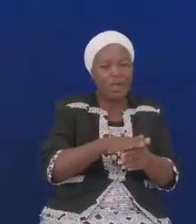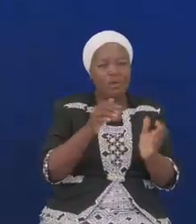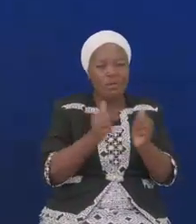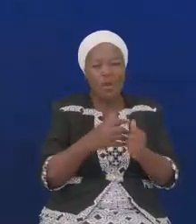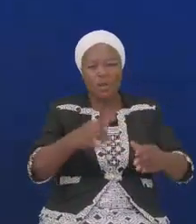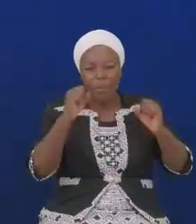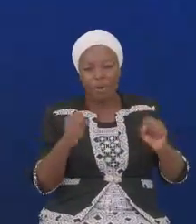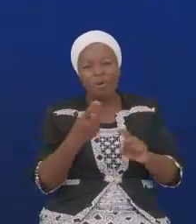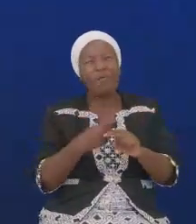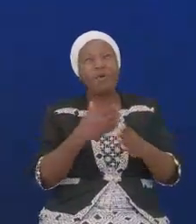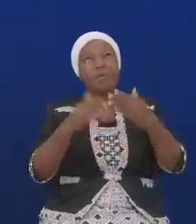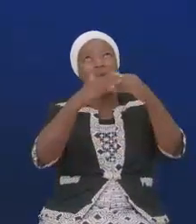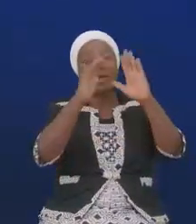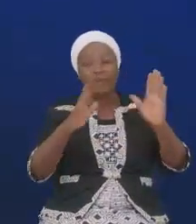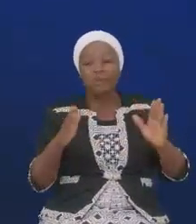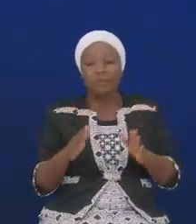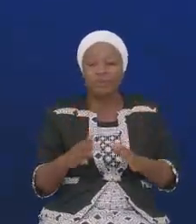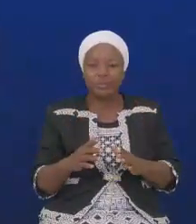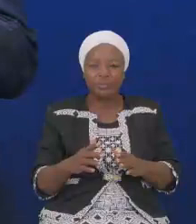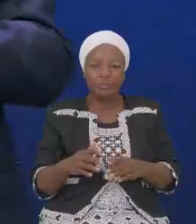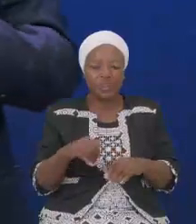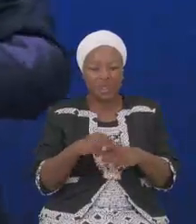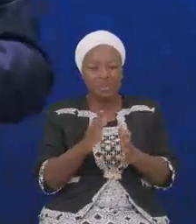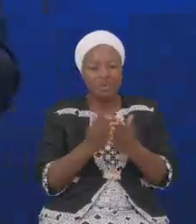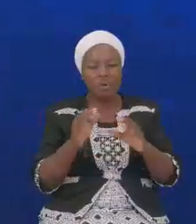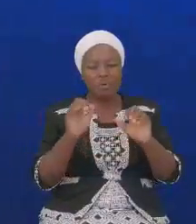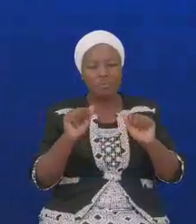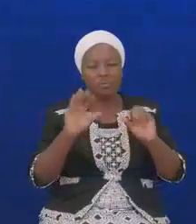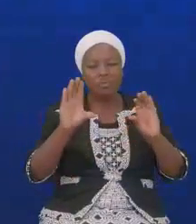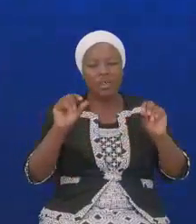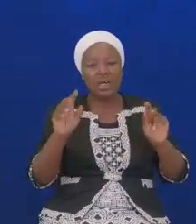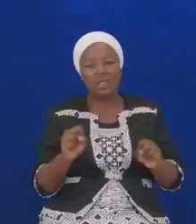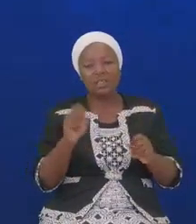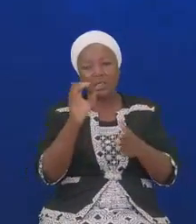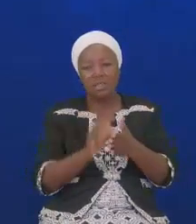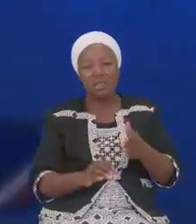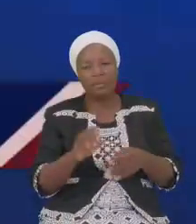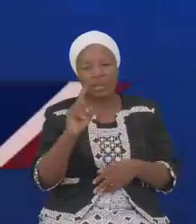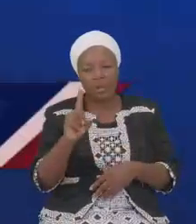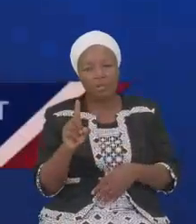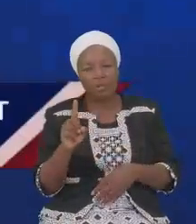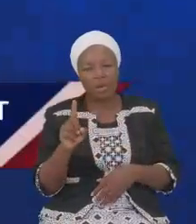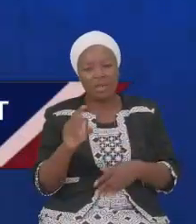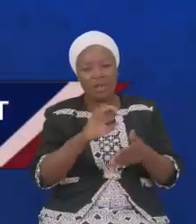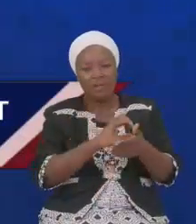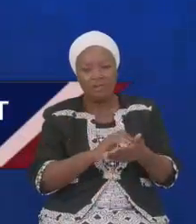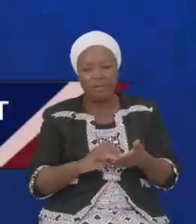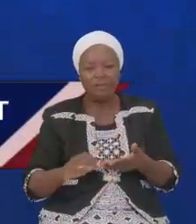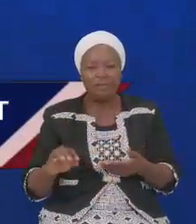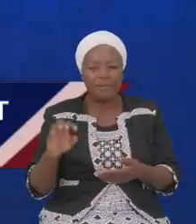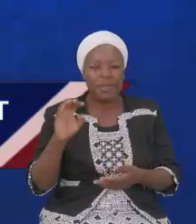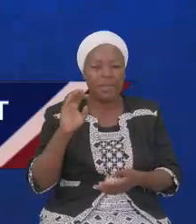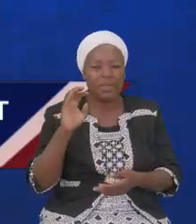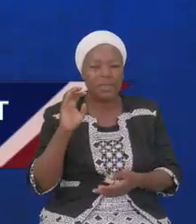power from on high. Look at Acts of the Apostles chapter 1. And we're reading from verse 4. Acts of the Apostles chapter